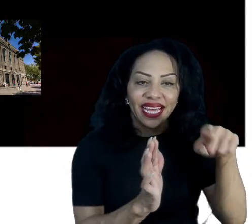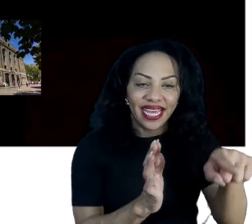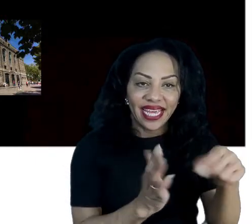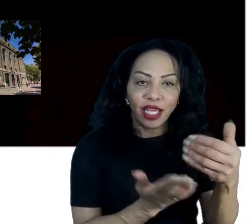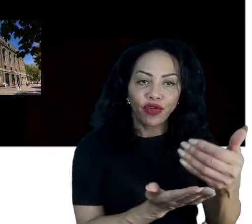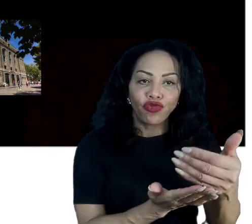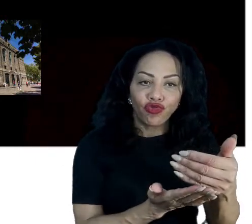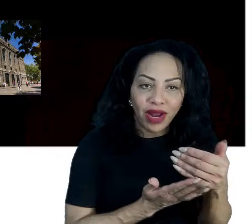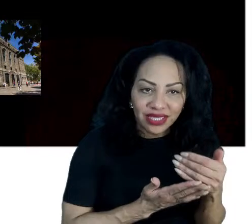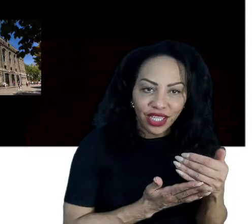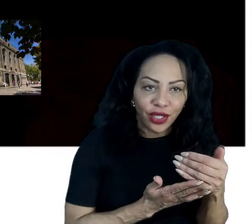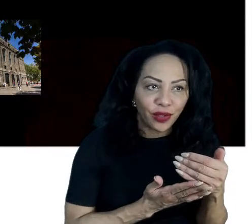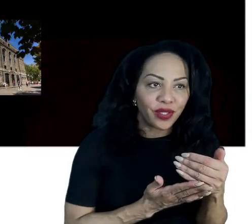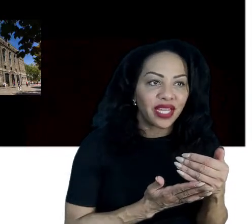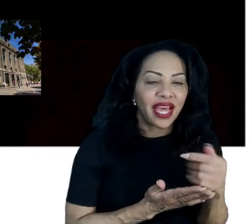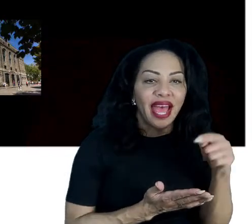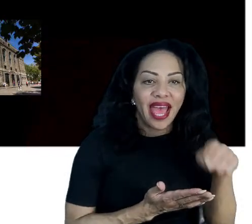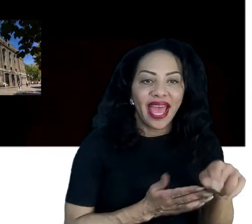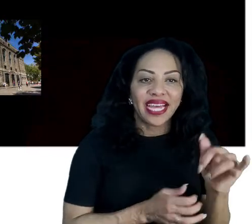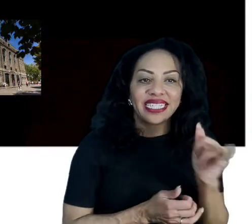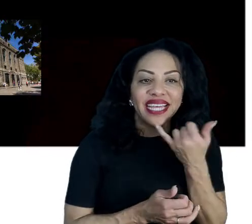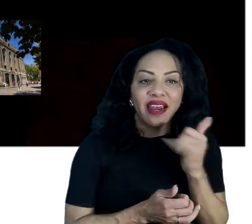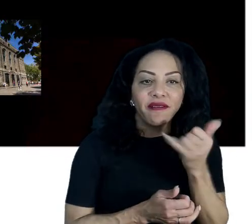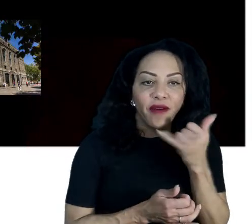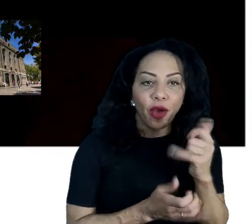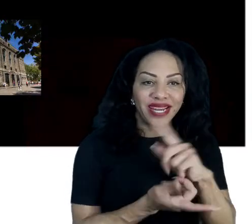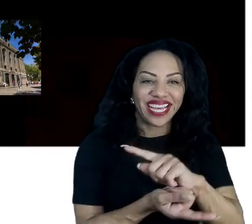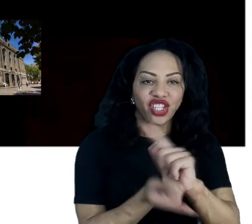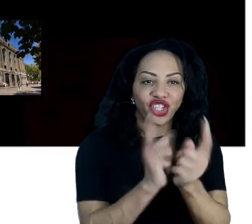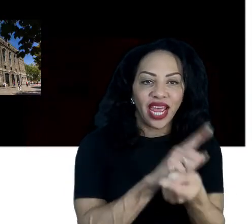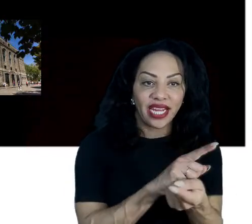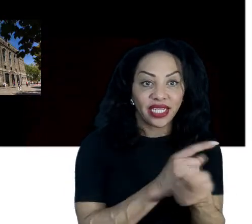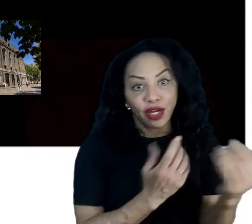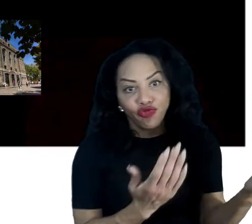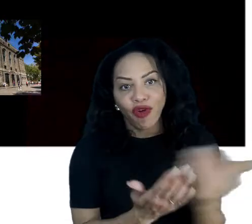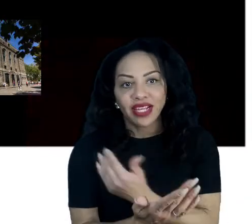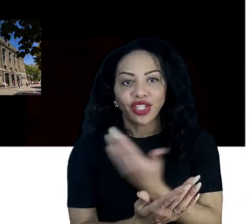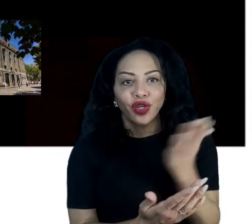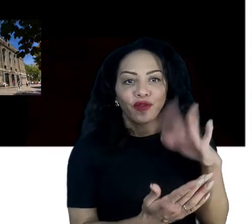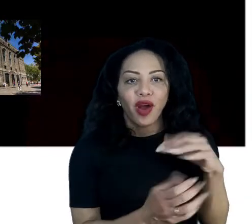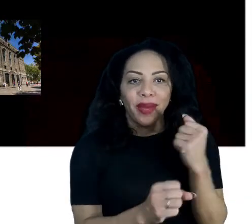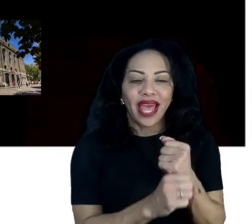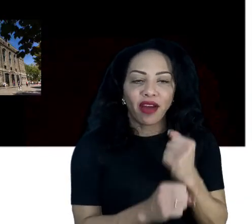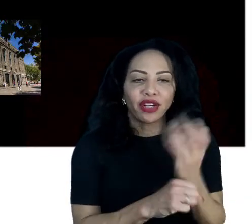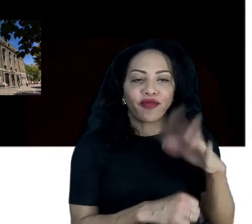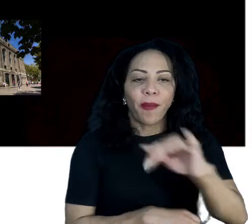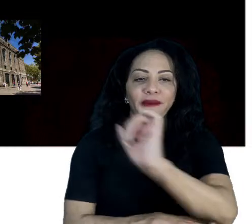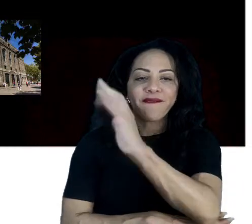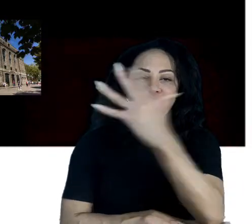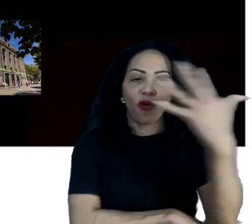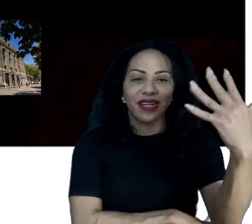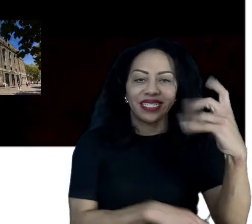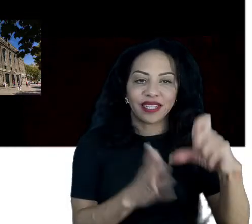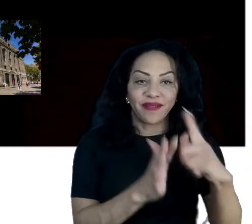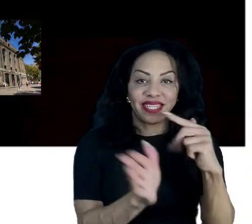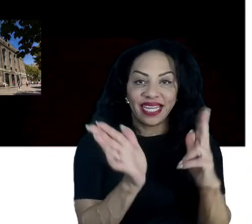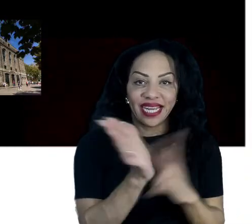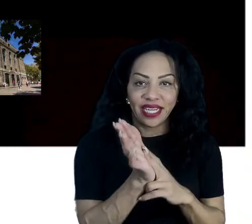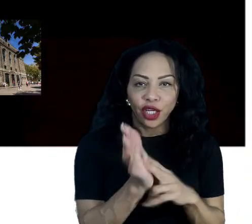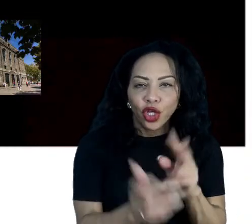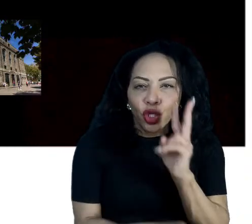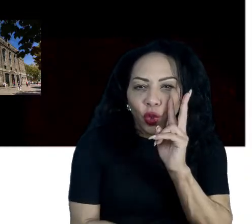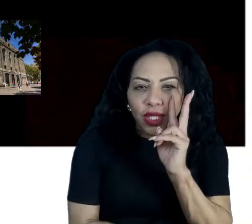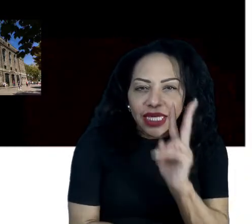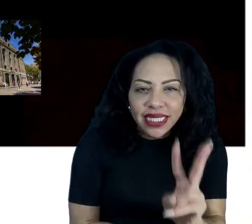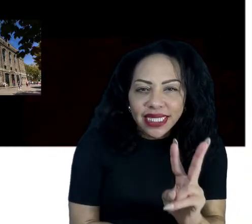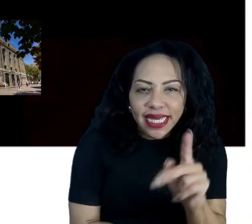a garage in the Forest of Dean. So on the table, you can see behind the telephones,